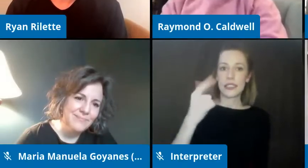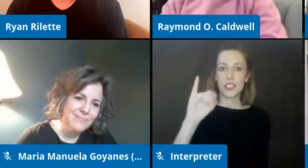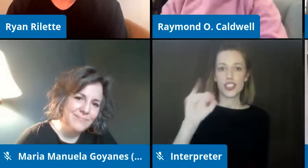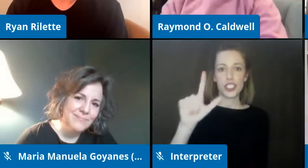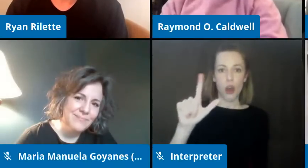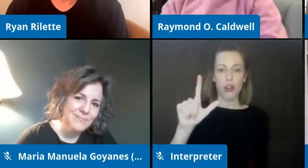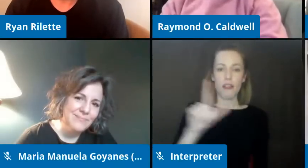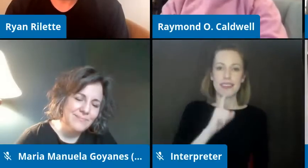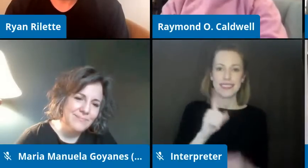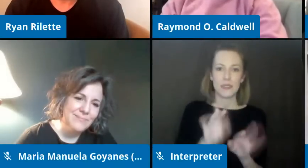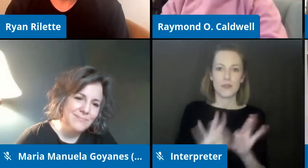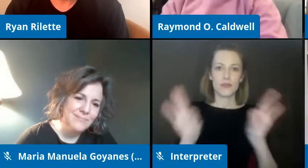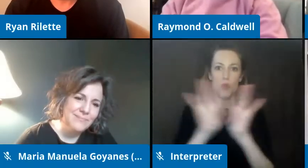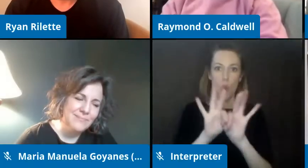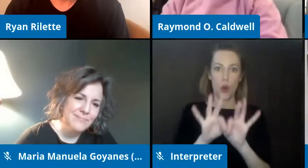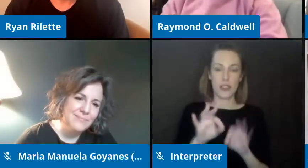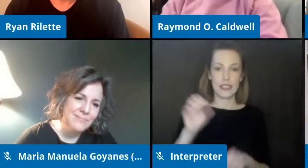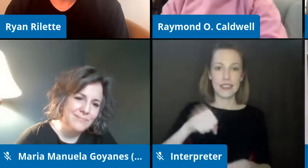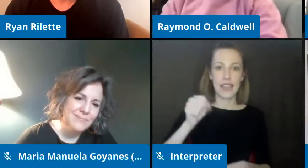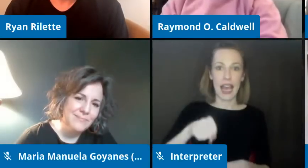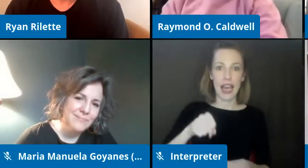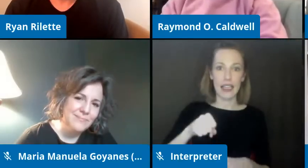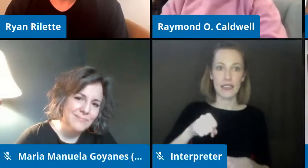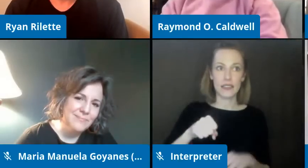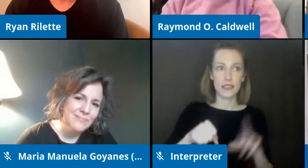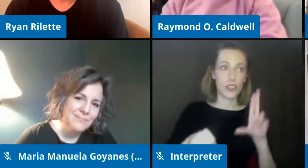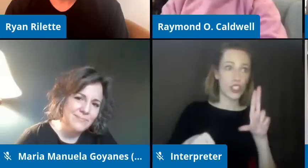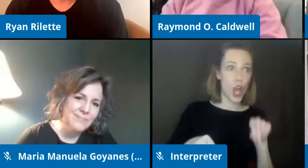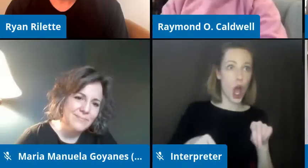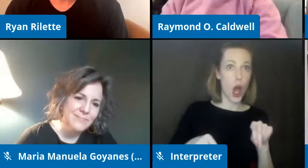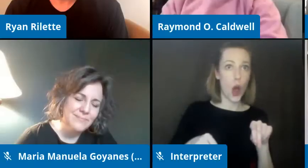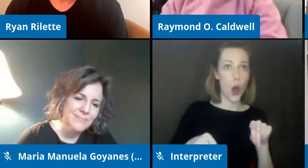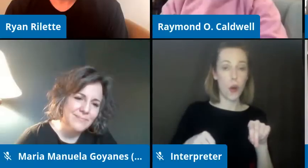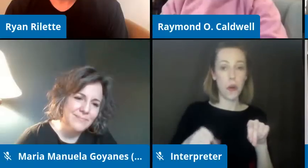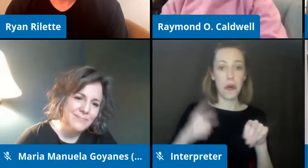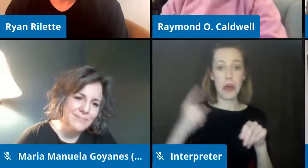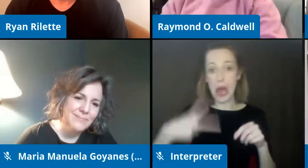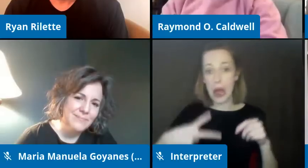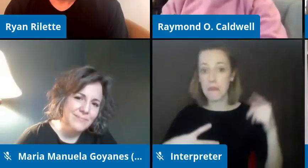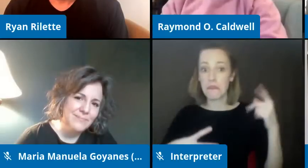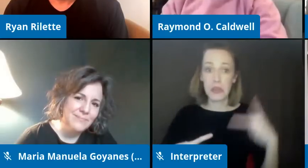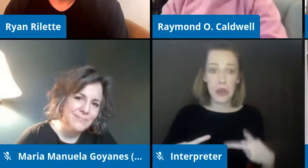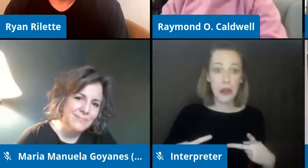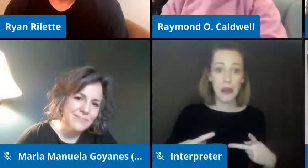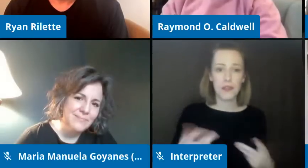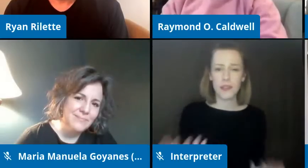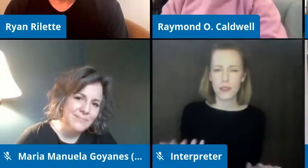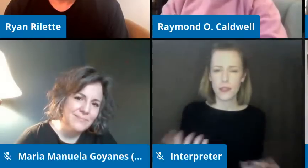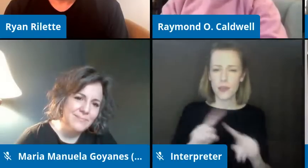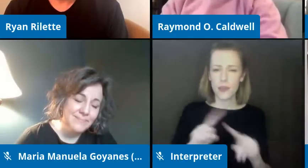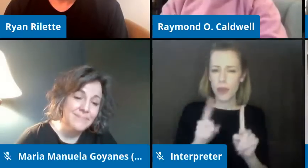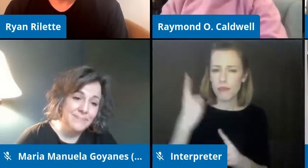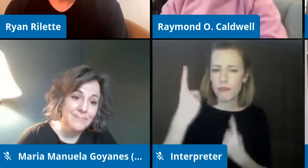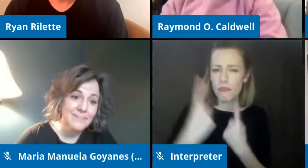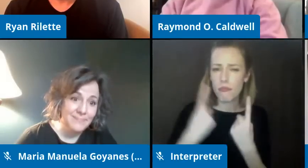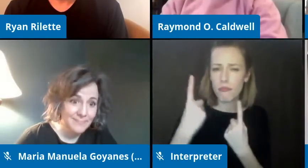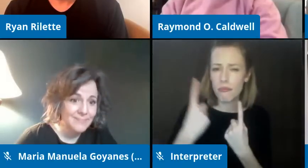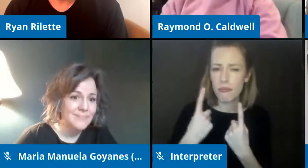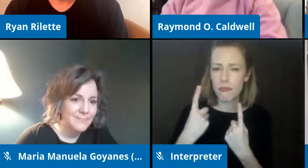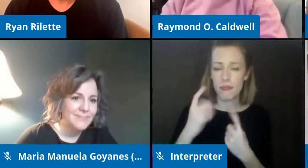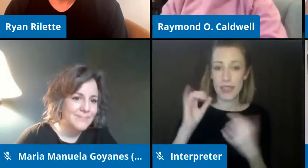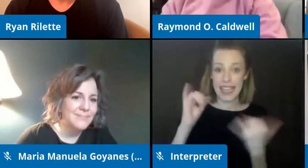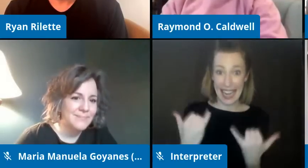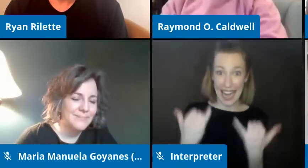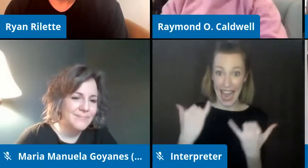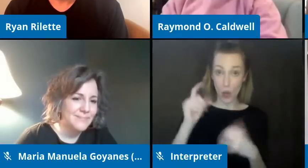Everybody, no one seems to know. But is this now have to be built into the DNA of a theater company